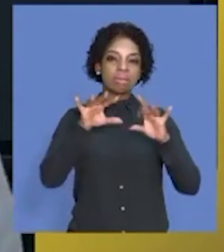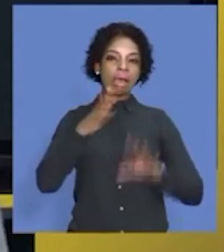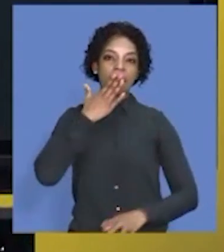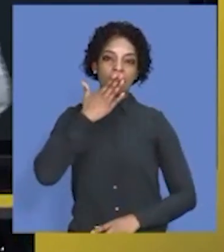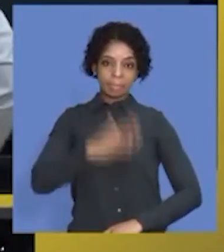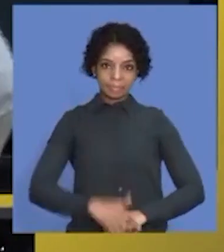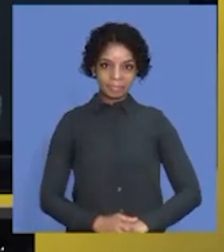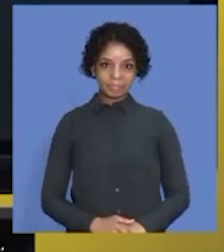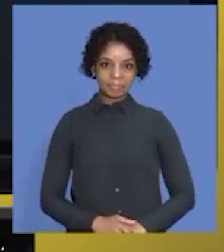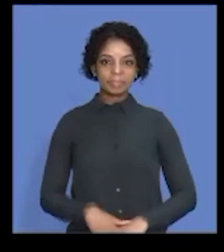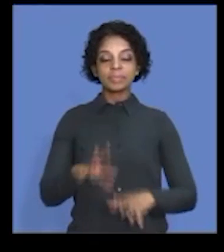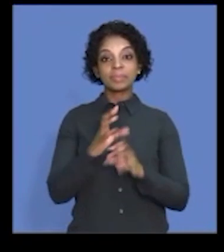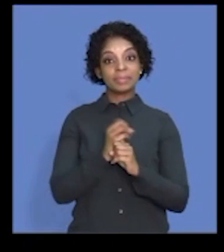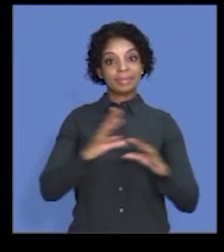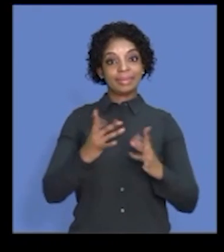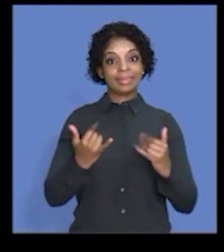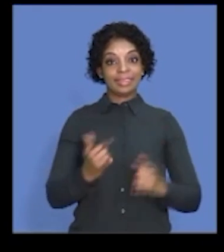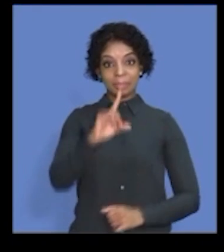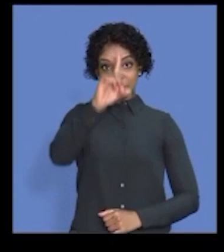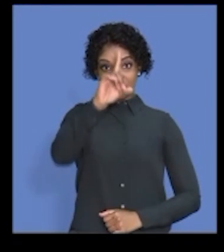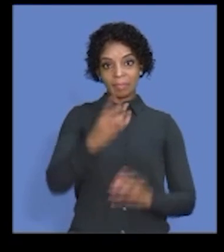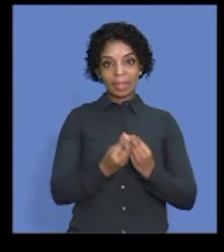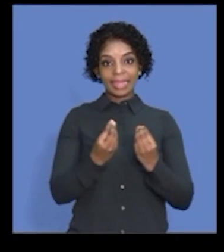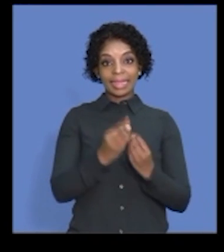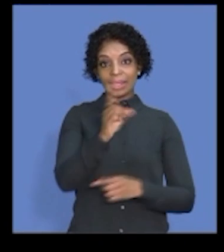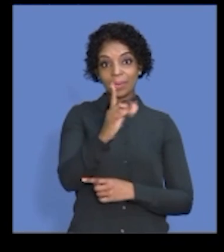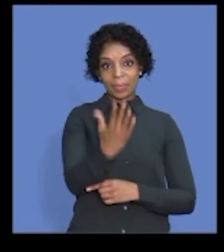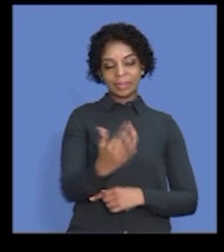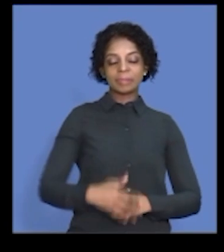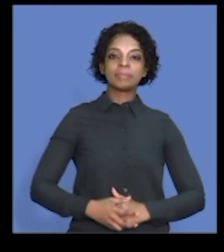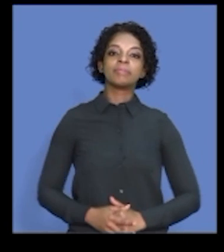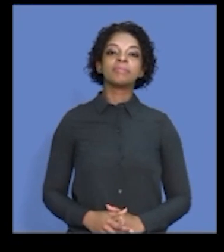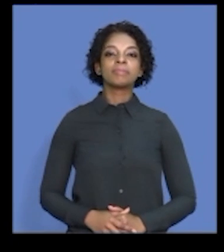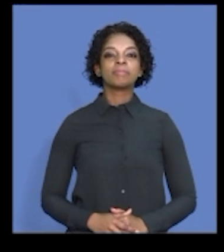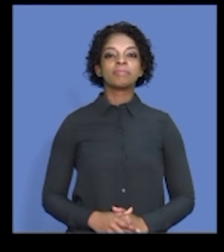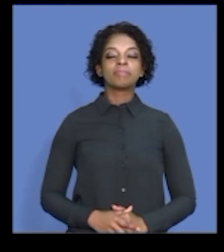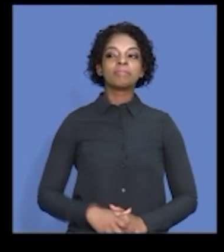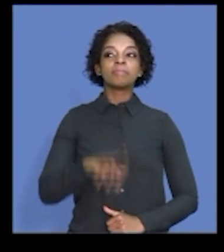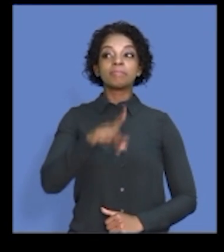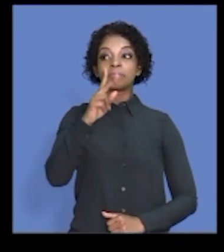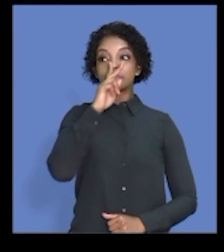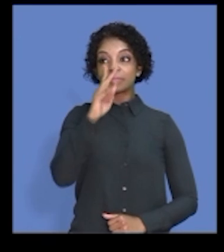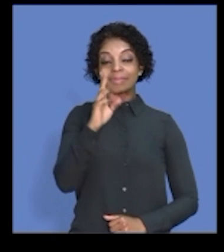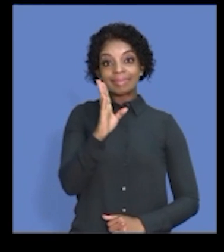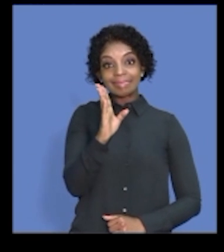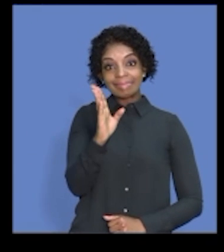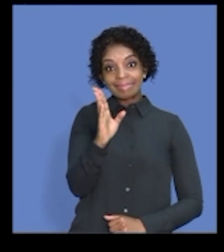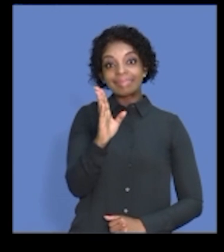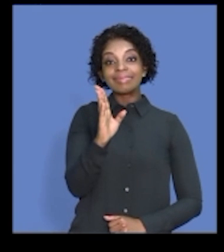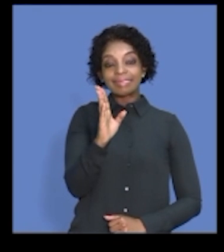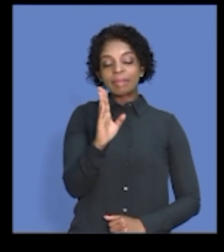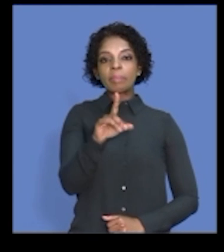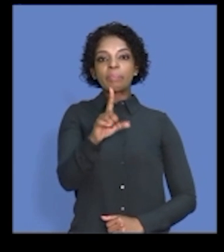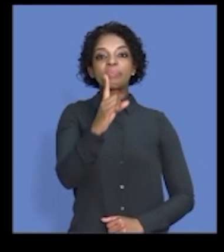it. The first thing that we look at is rent. Now, obviously,